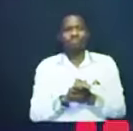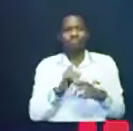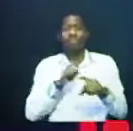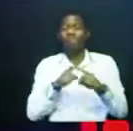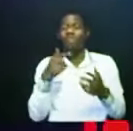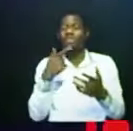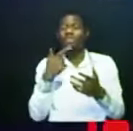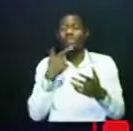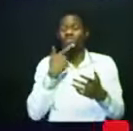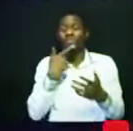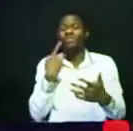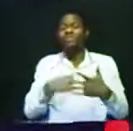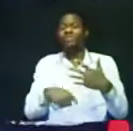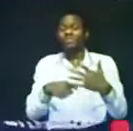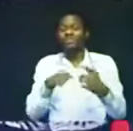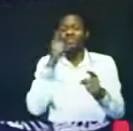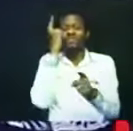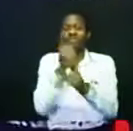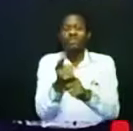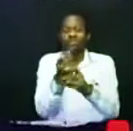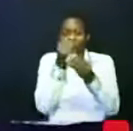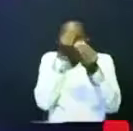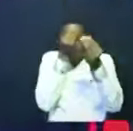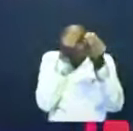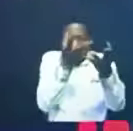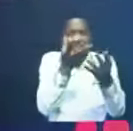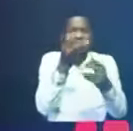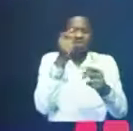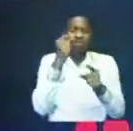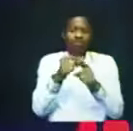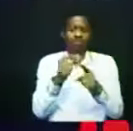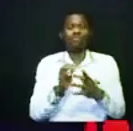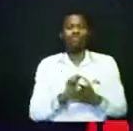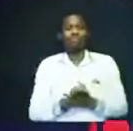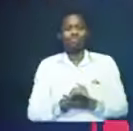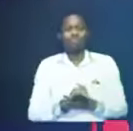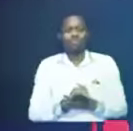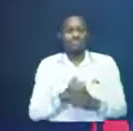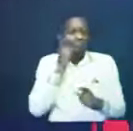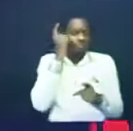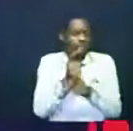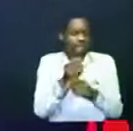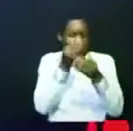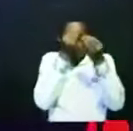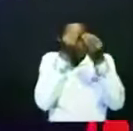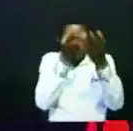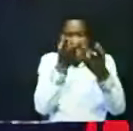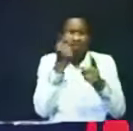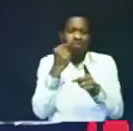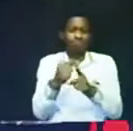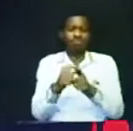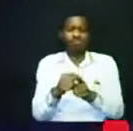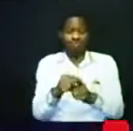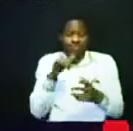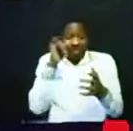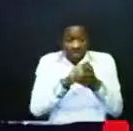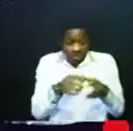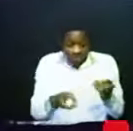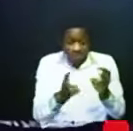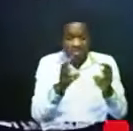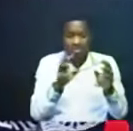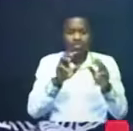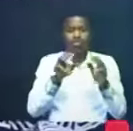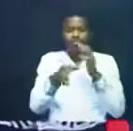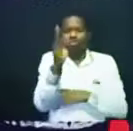follow the word. It is God's means of granting that greatness. But a